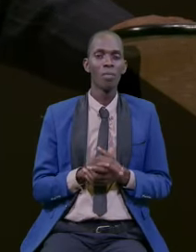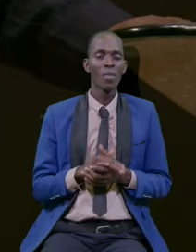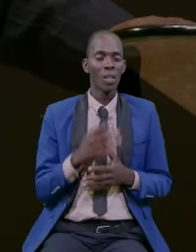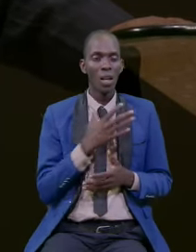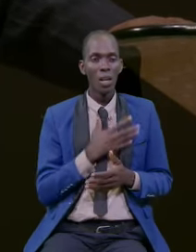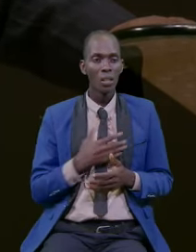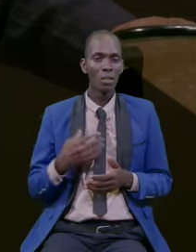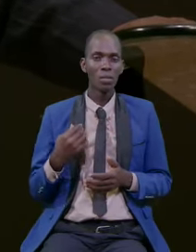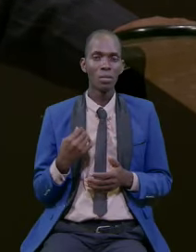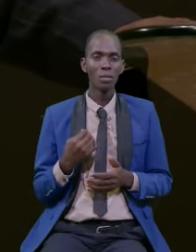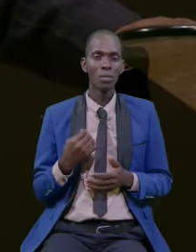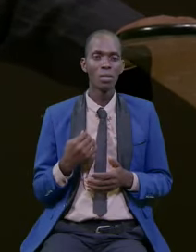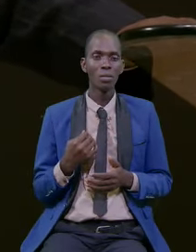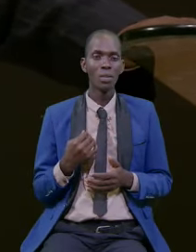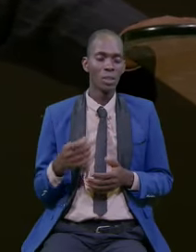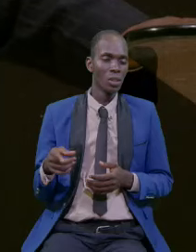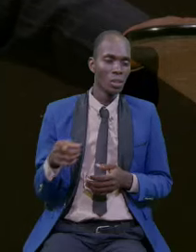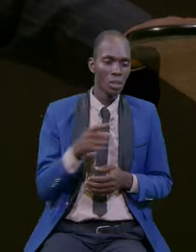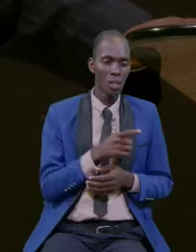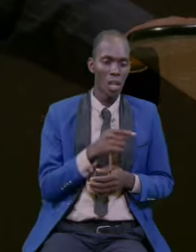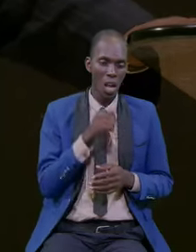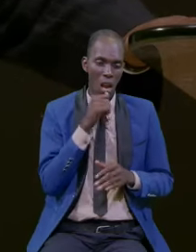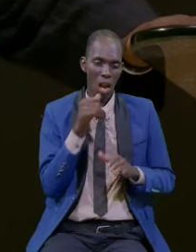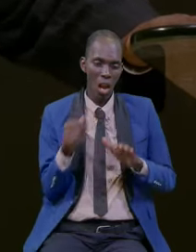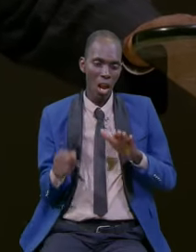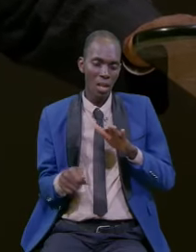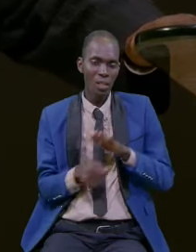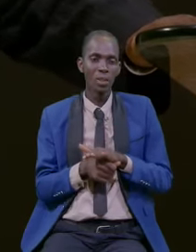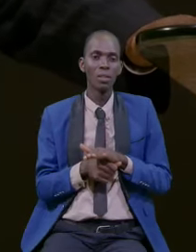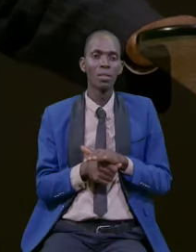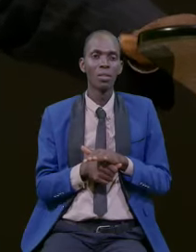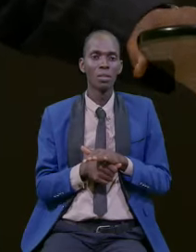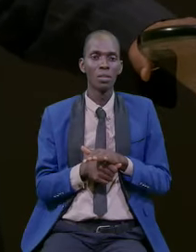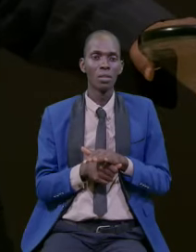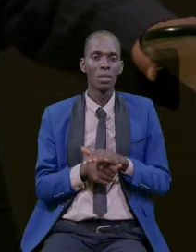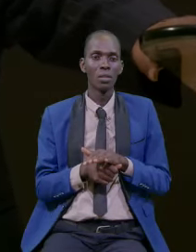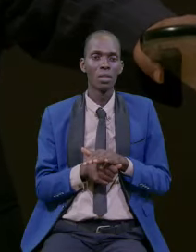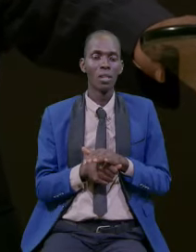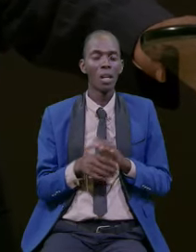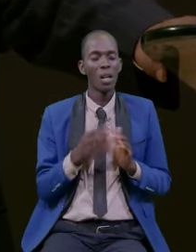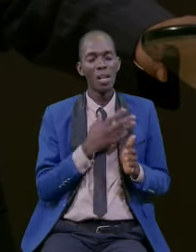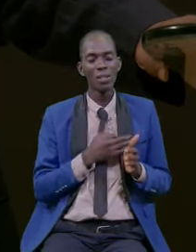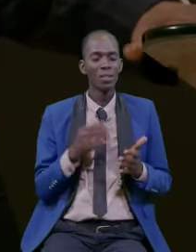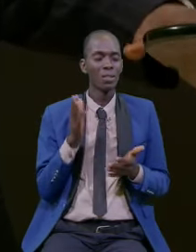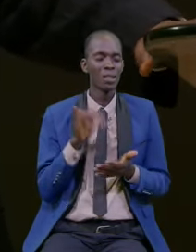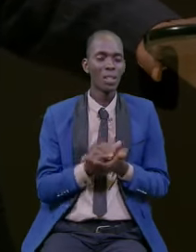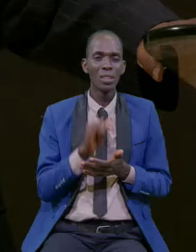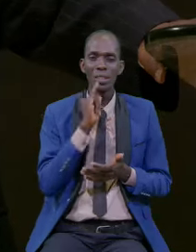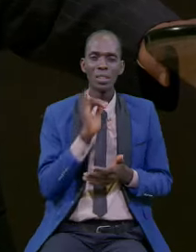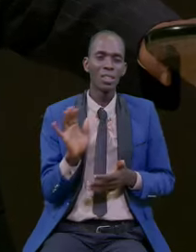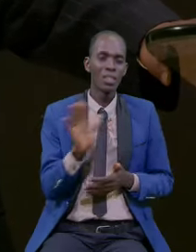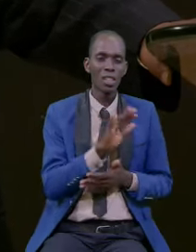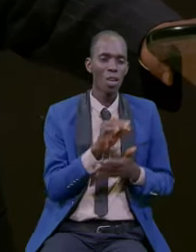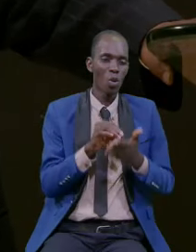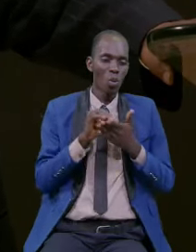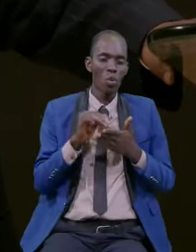Adam. They cover up and they hide. That's their folly. And